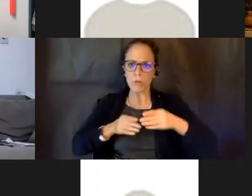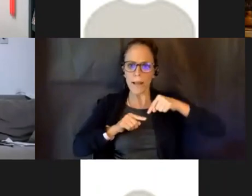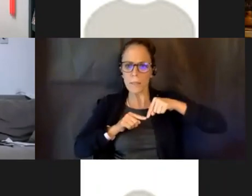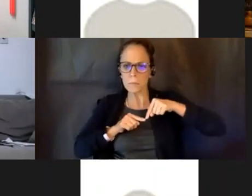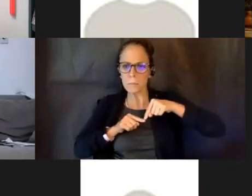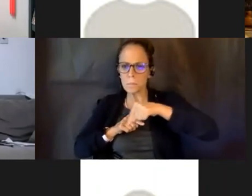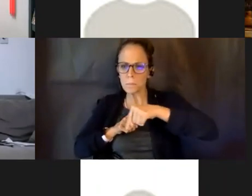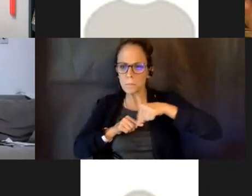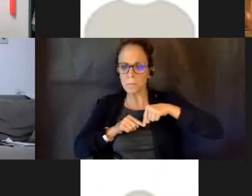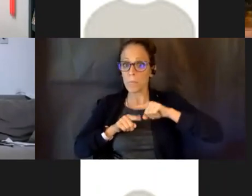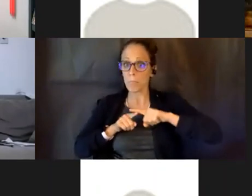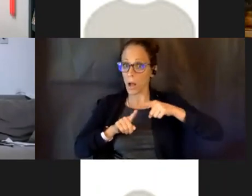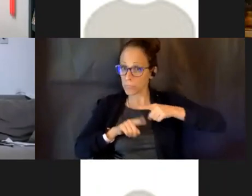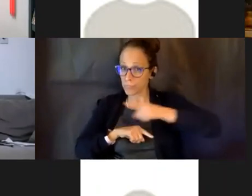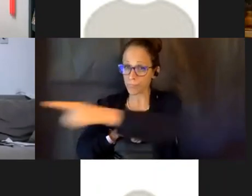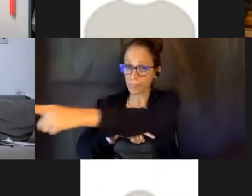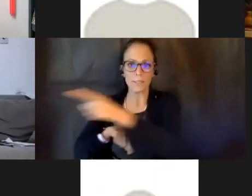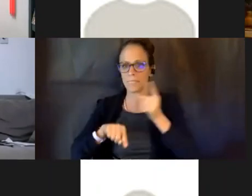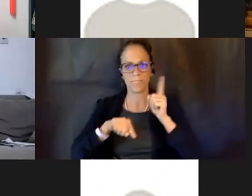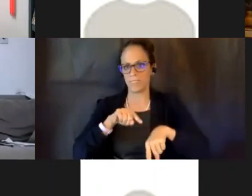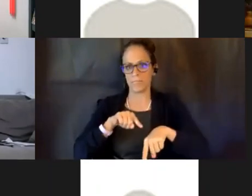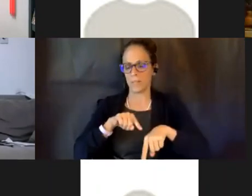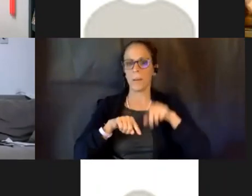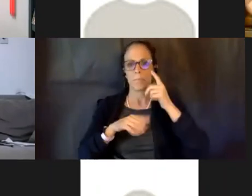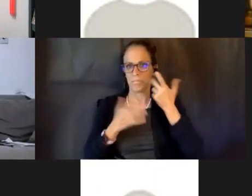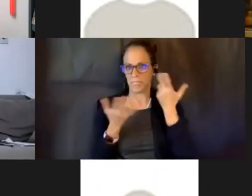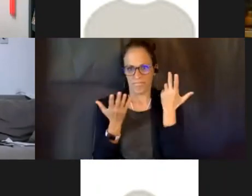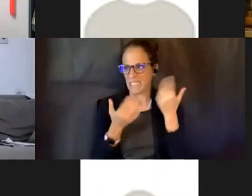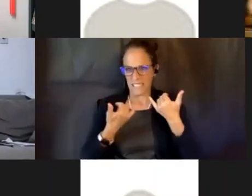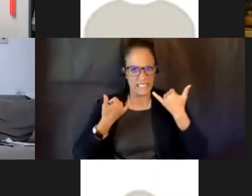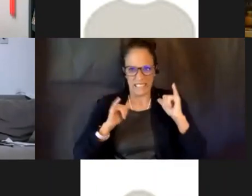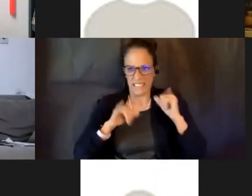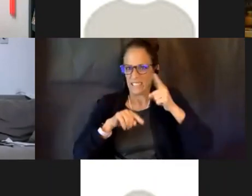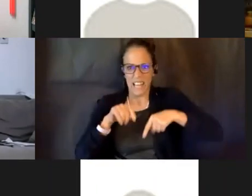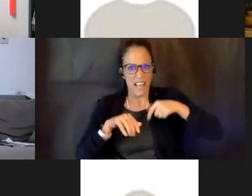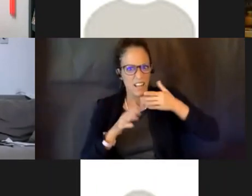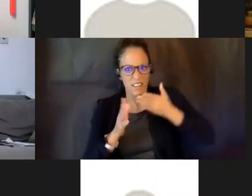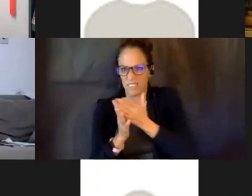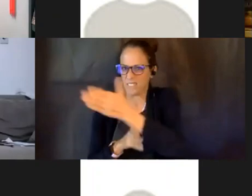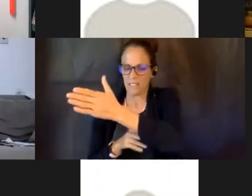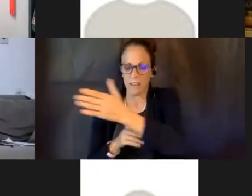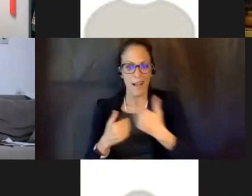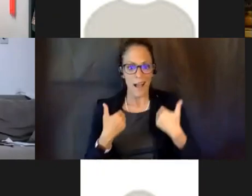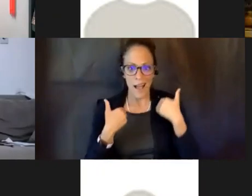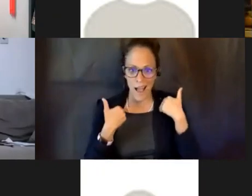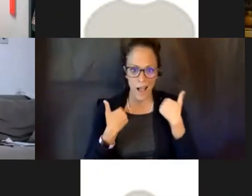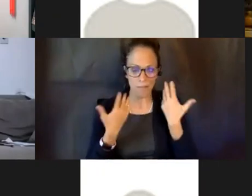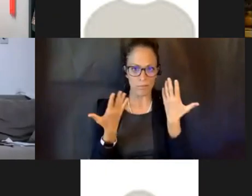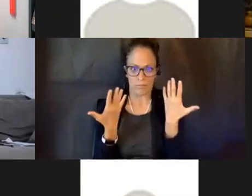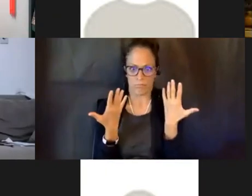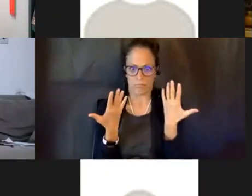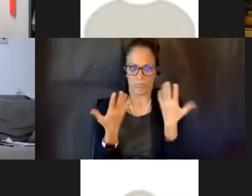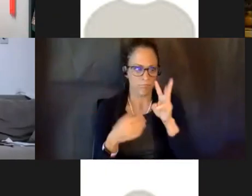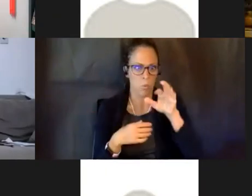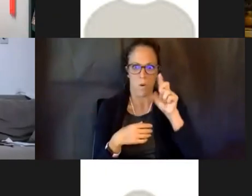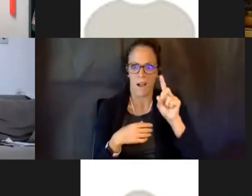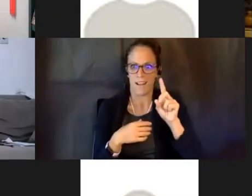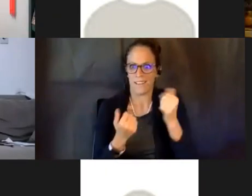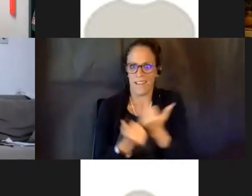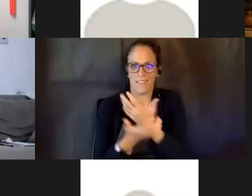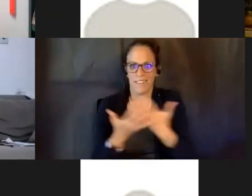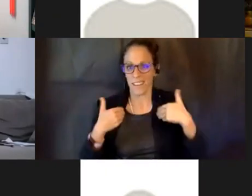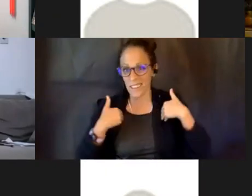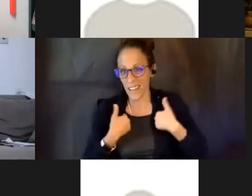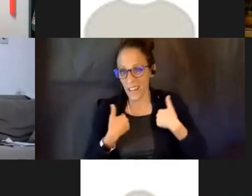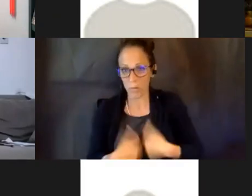If you're gonna, you'd have to go in the water. There's all kinds of things, wildlife, bears. It's, you know, it's a little, for me,